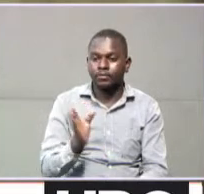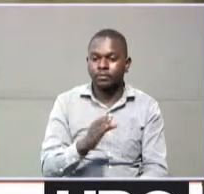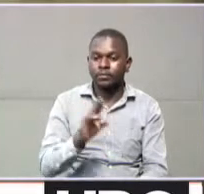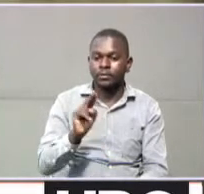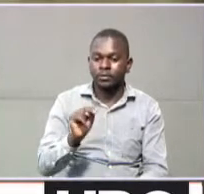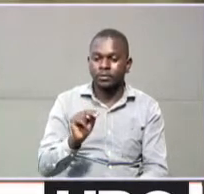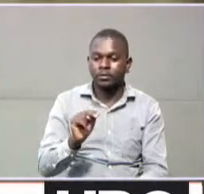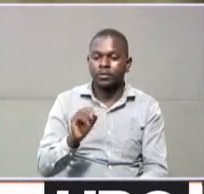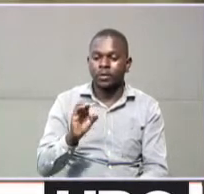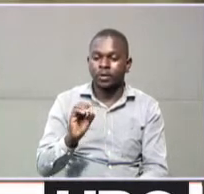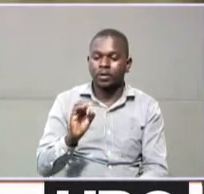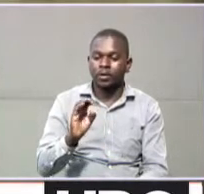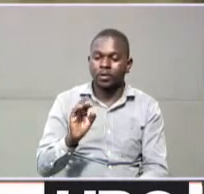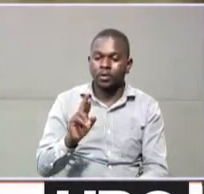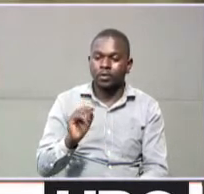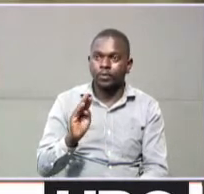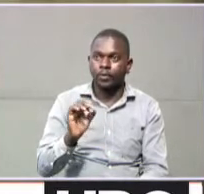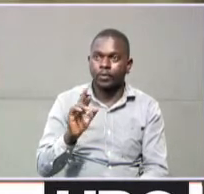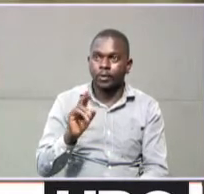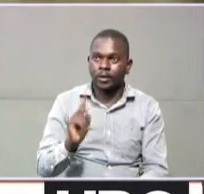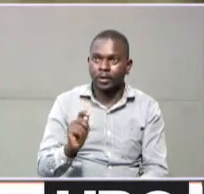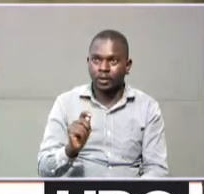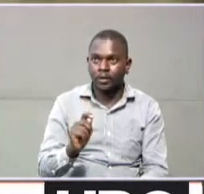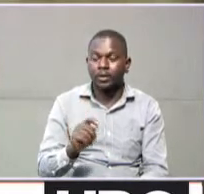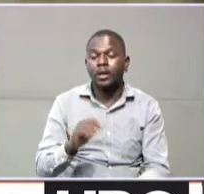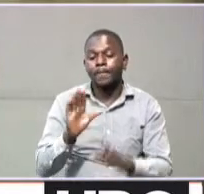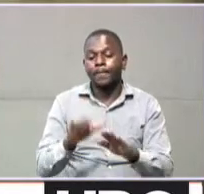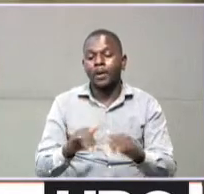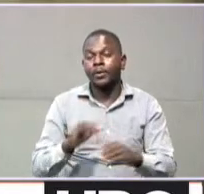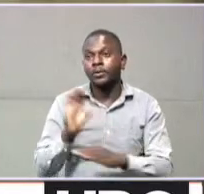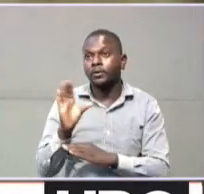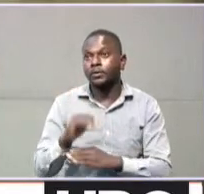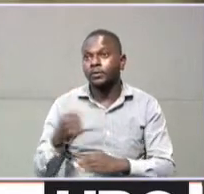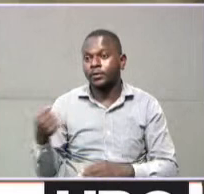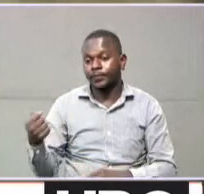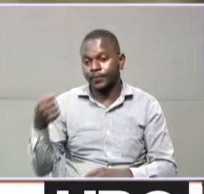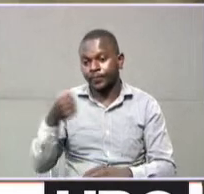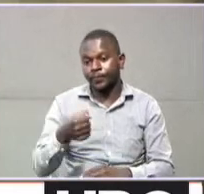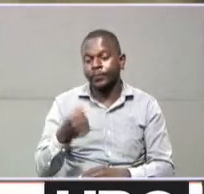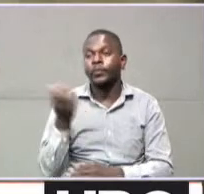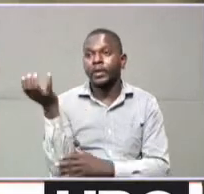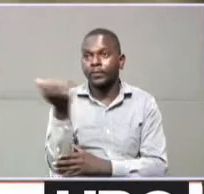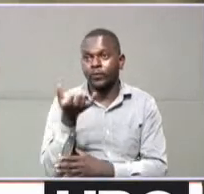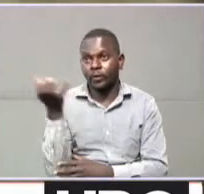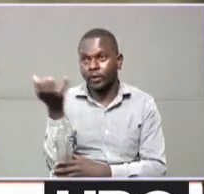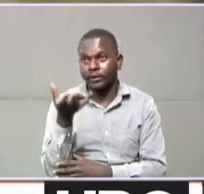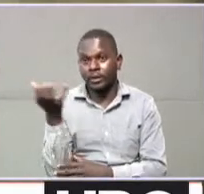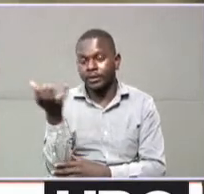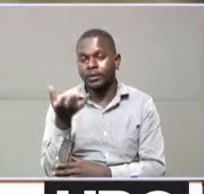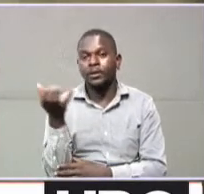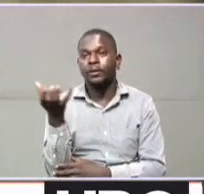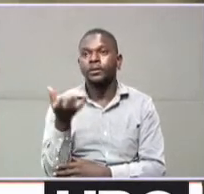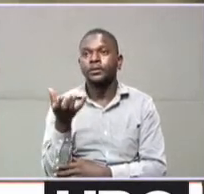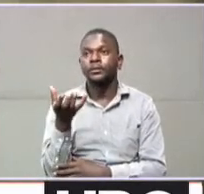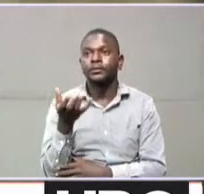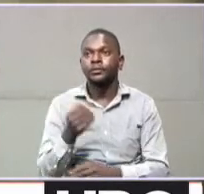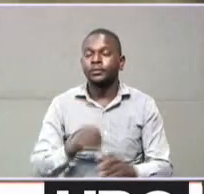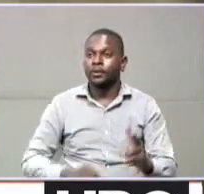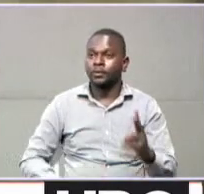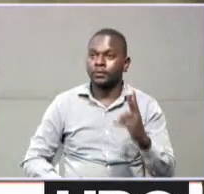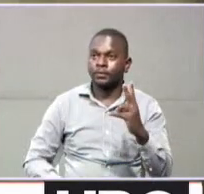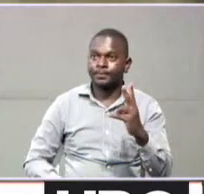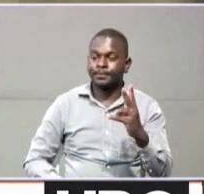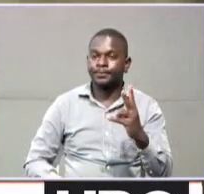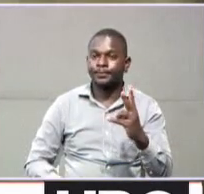one the parliamentary committee on appointments vetted number